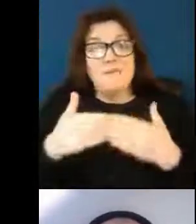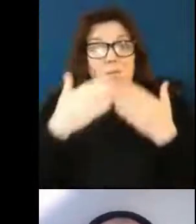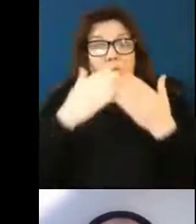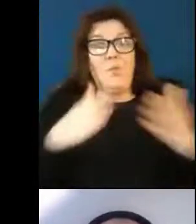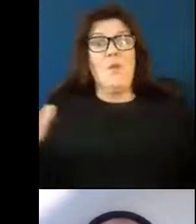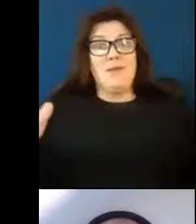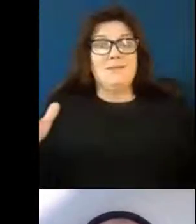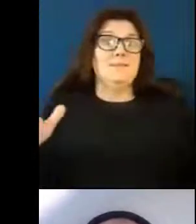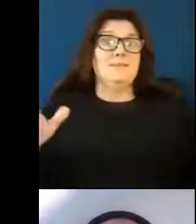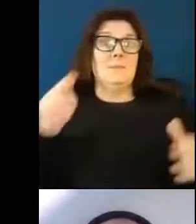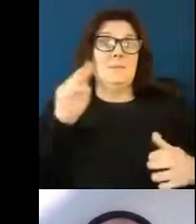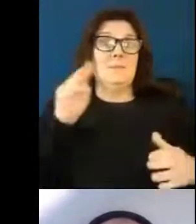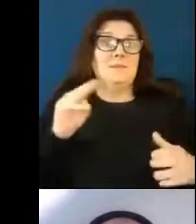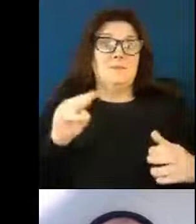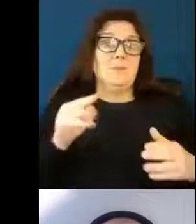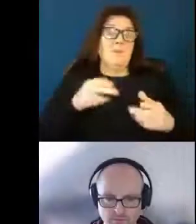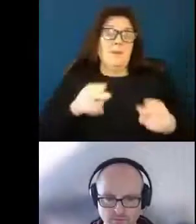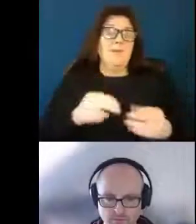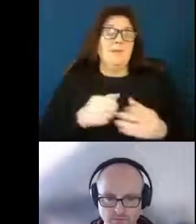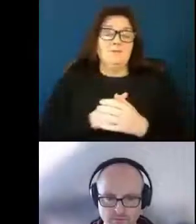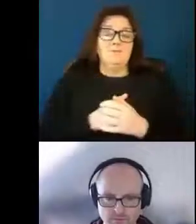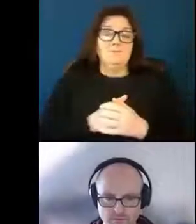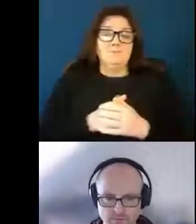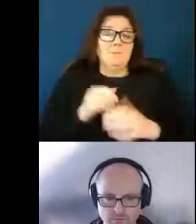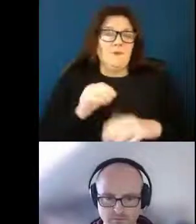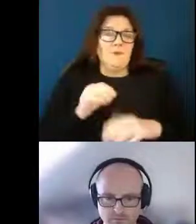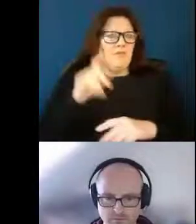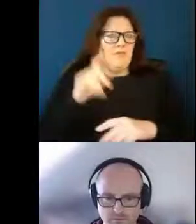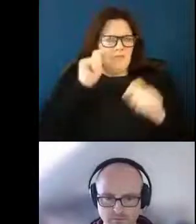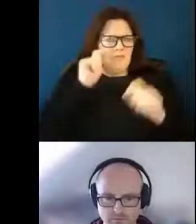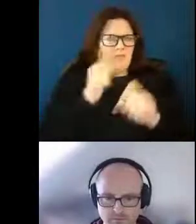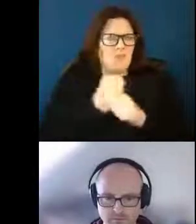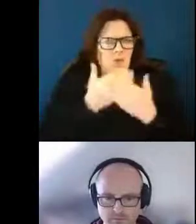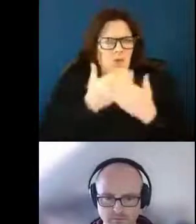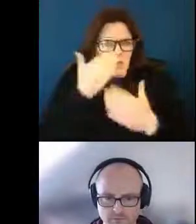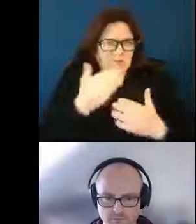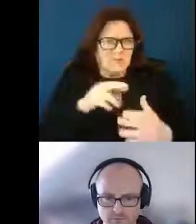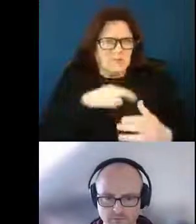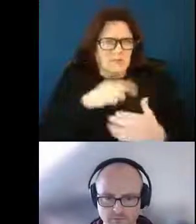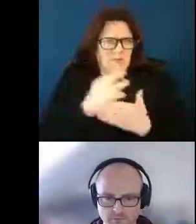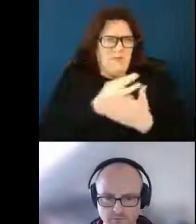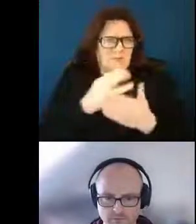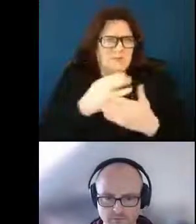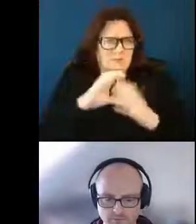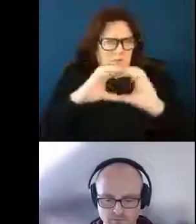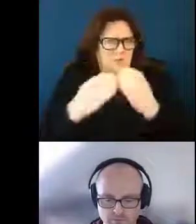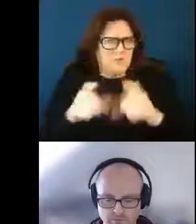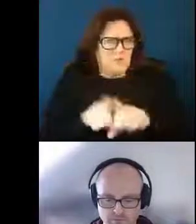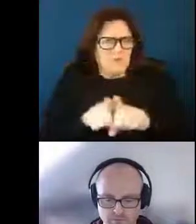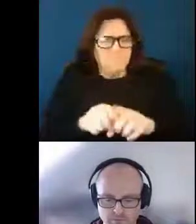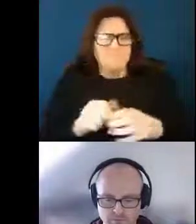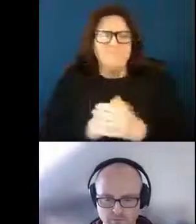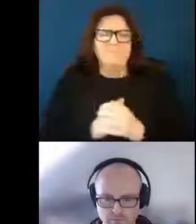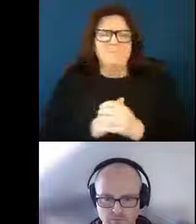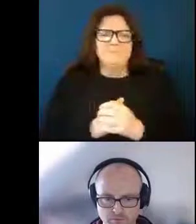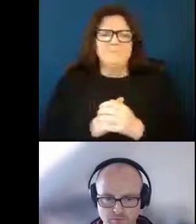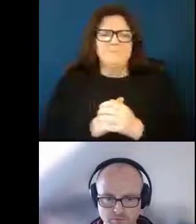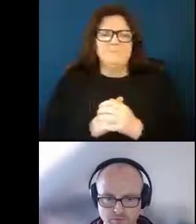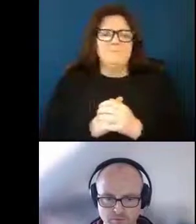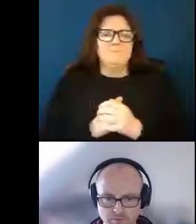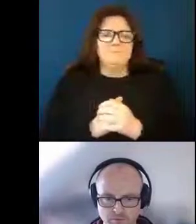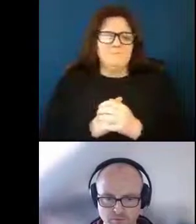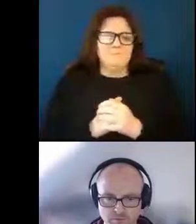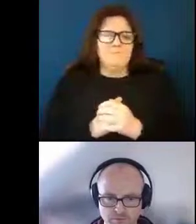widest possible way of thinking about learners who are part of the community as well. And ultimately then